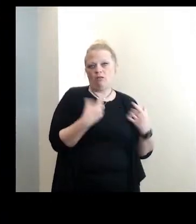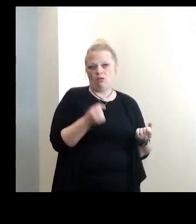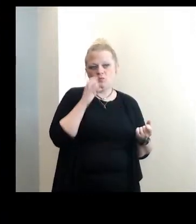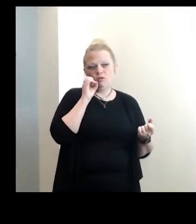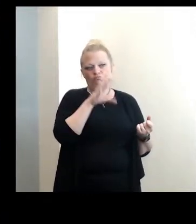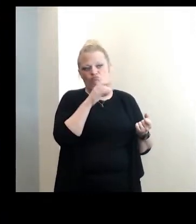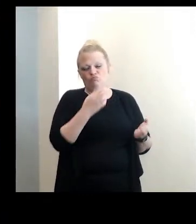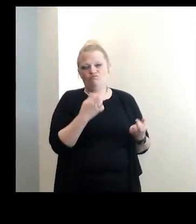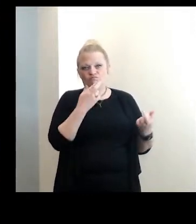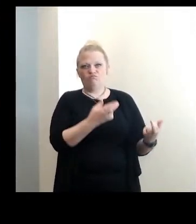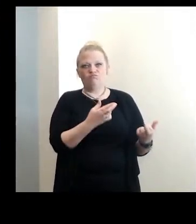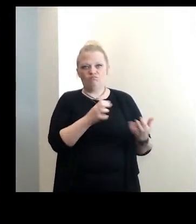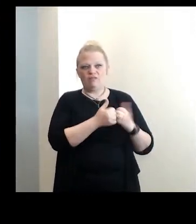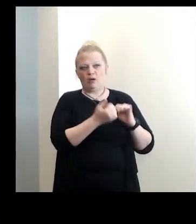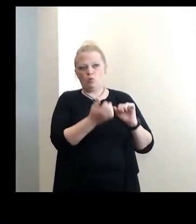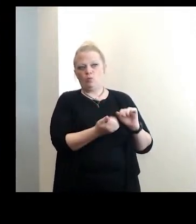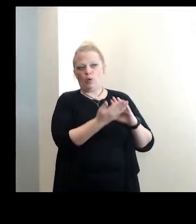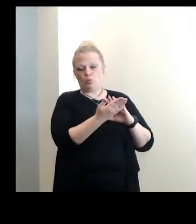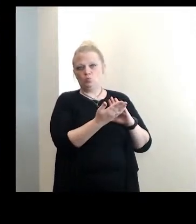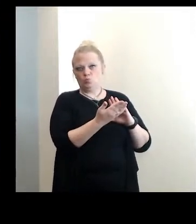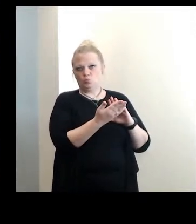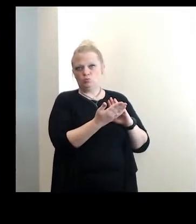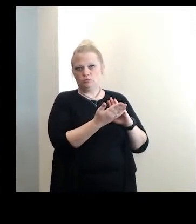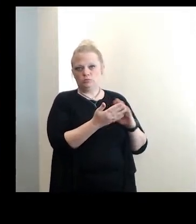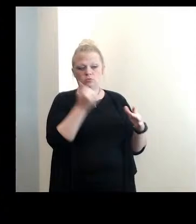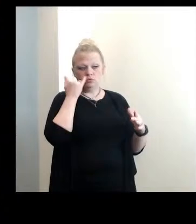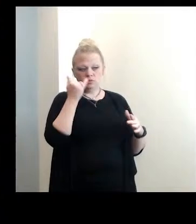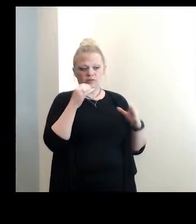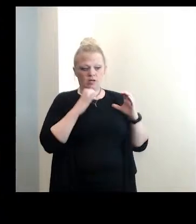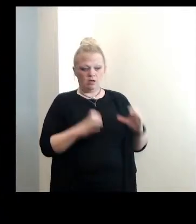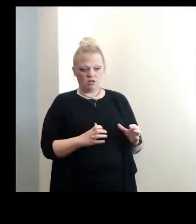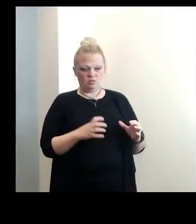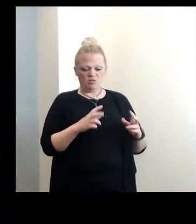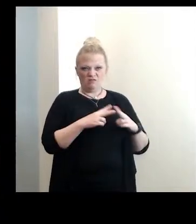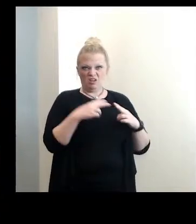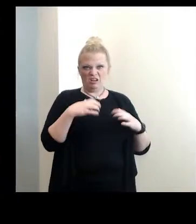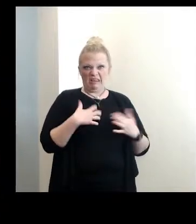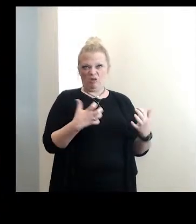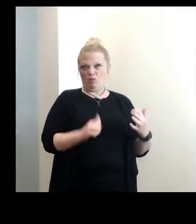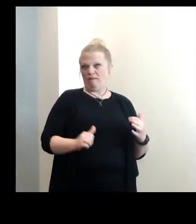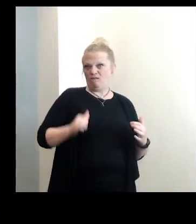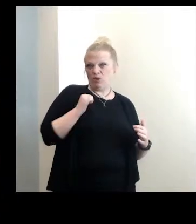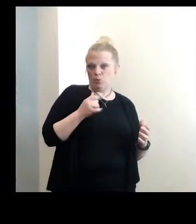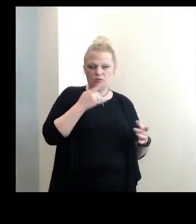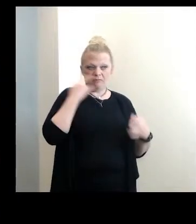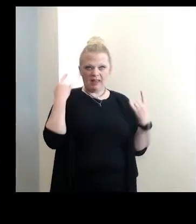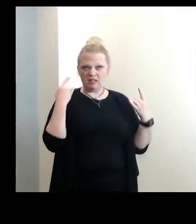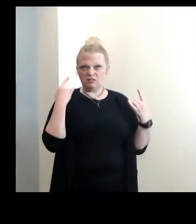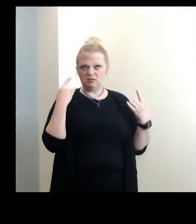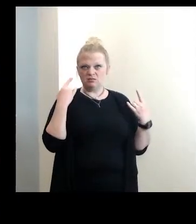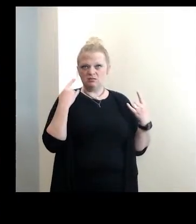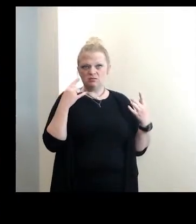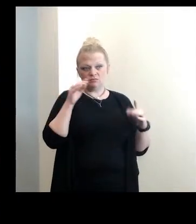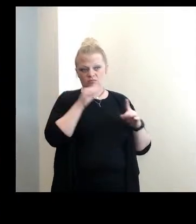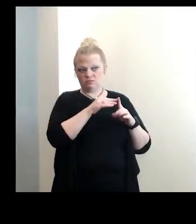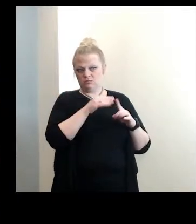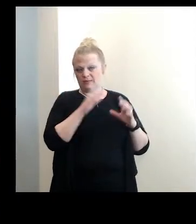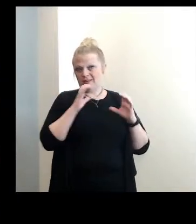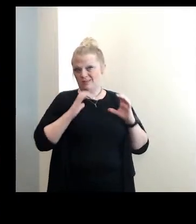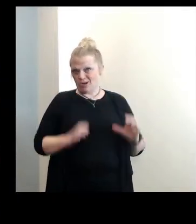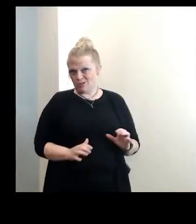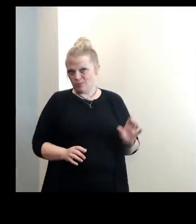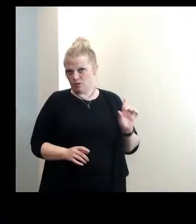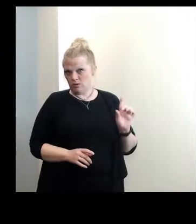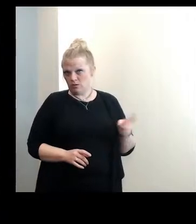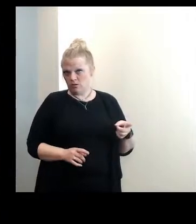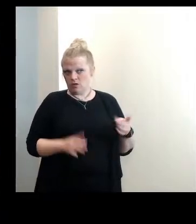some recommendations on how to approach this. And if they have a customer who's very angry and refuses to wear a mask, I would just remind the customers that